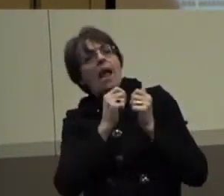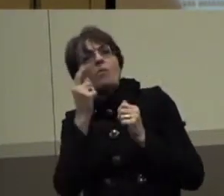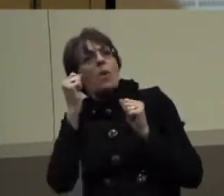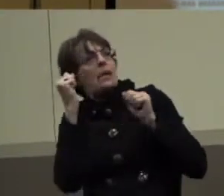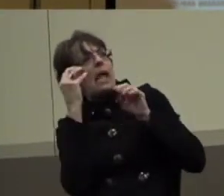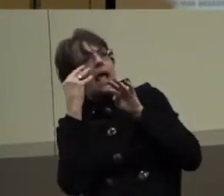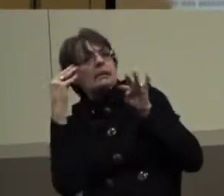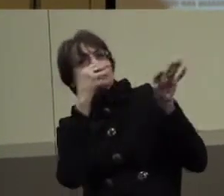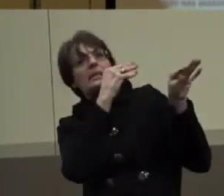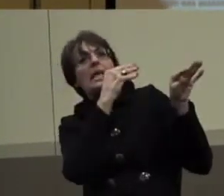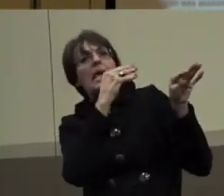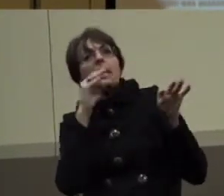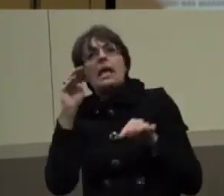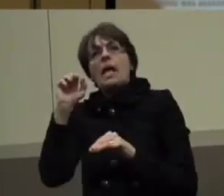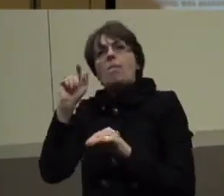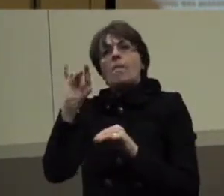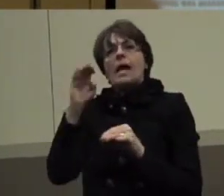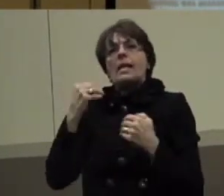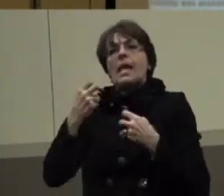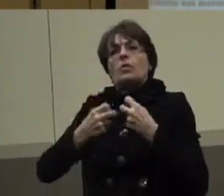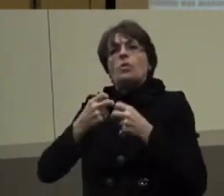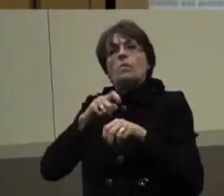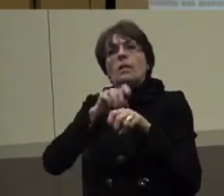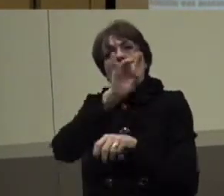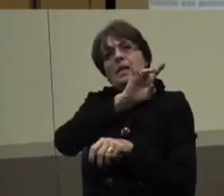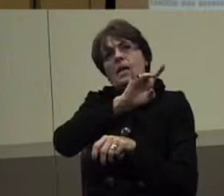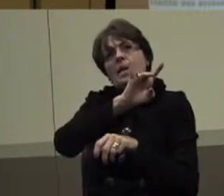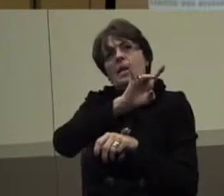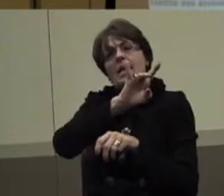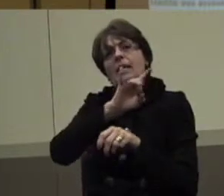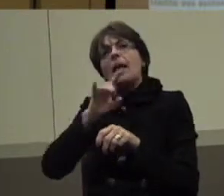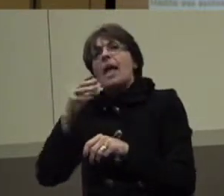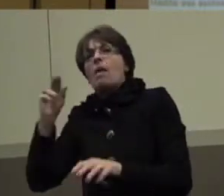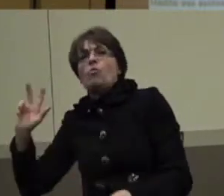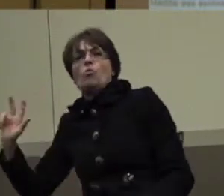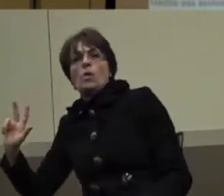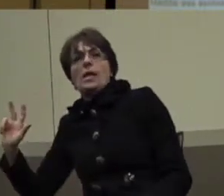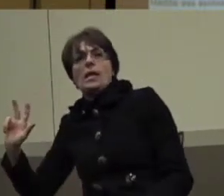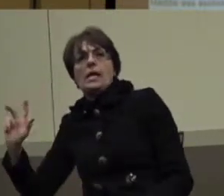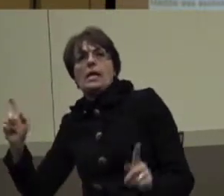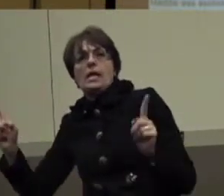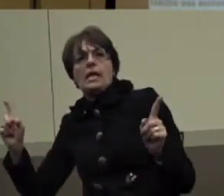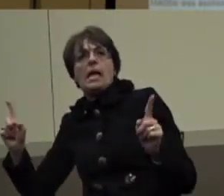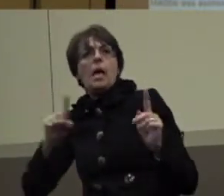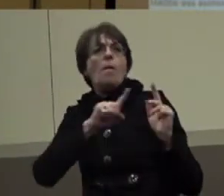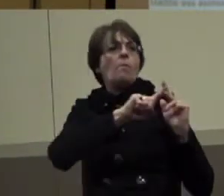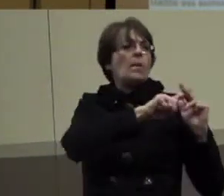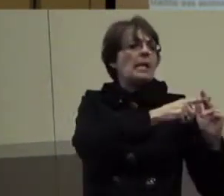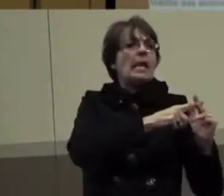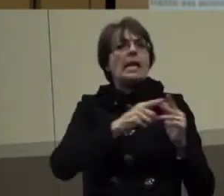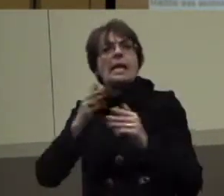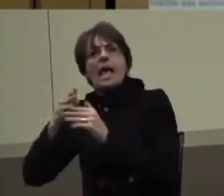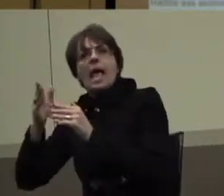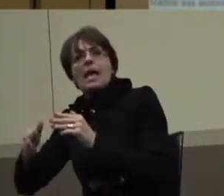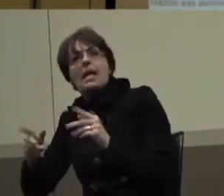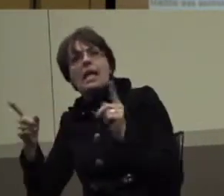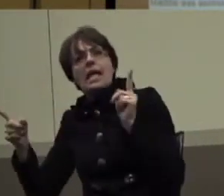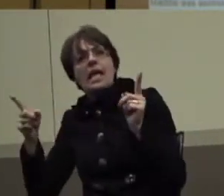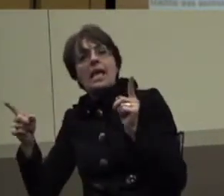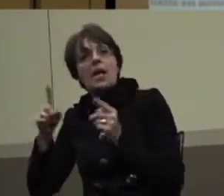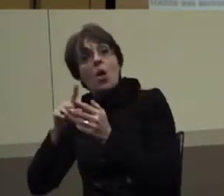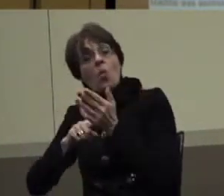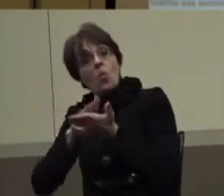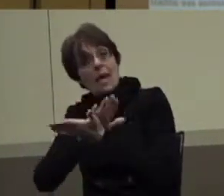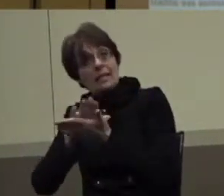this, that Maddie has trouble at 8 o'clock and at 3 o'clock. So that's beginning of the day and end of the day. And what's nice